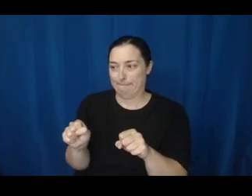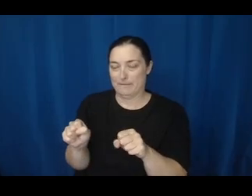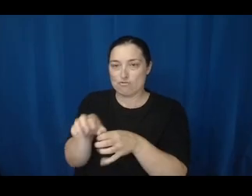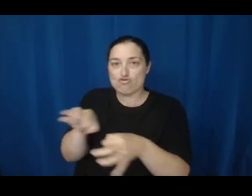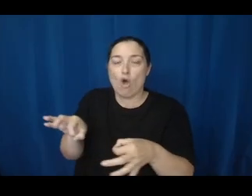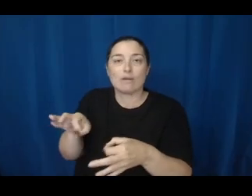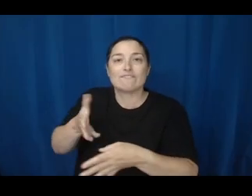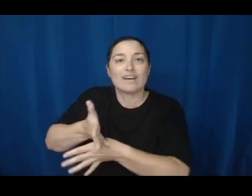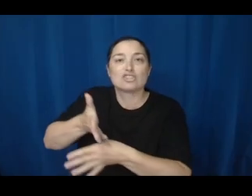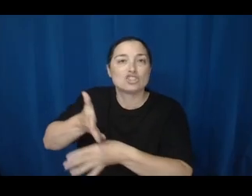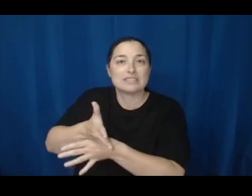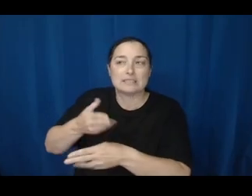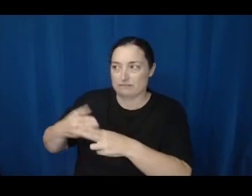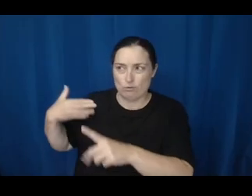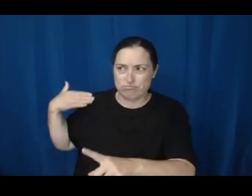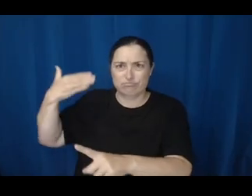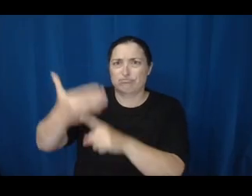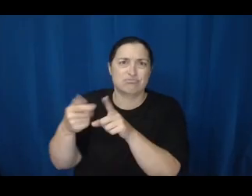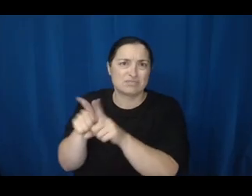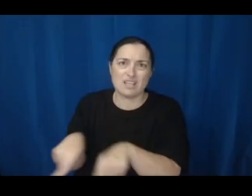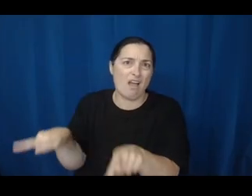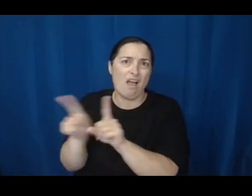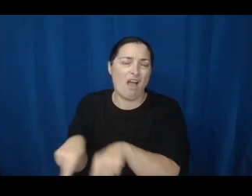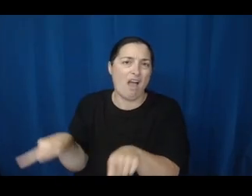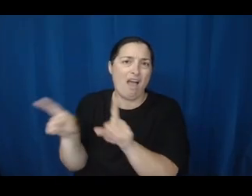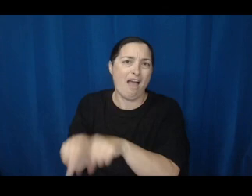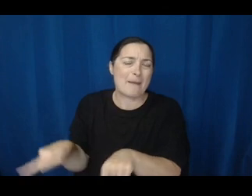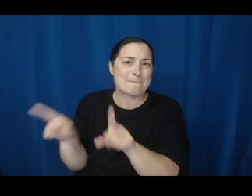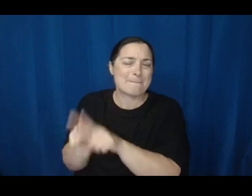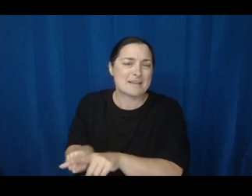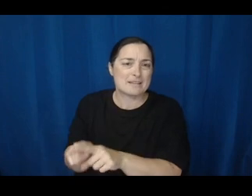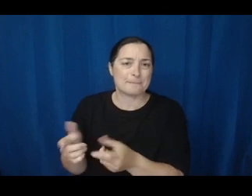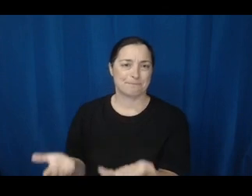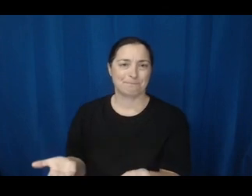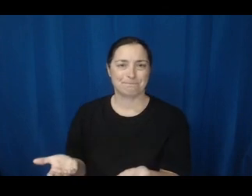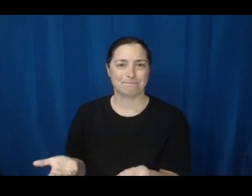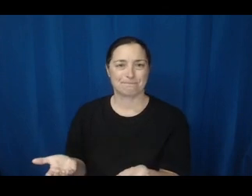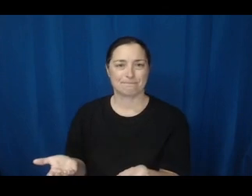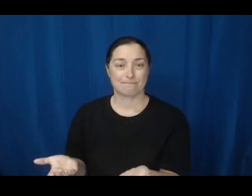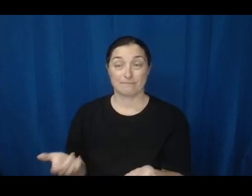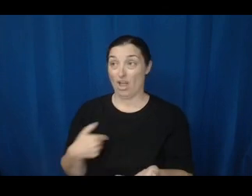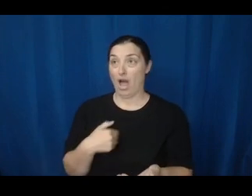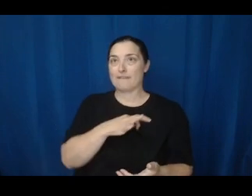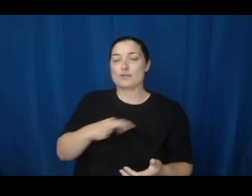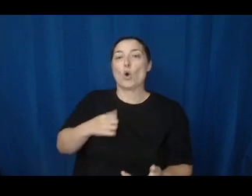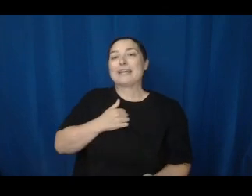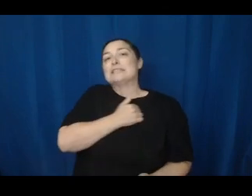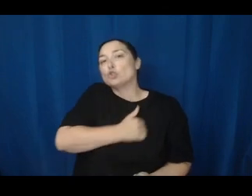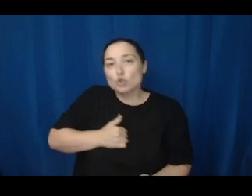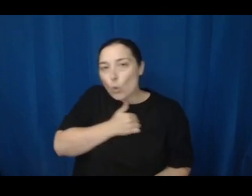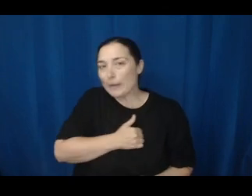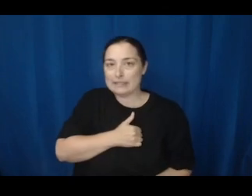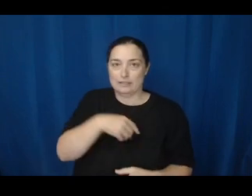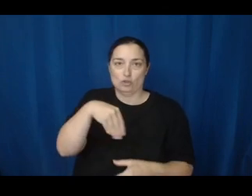for so long. And I don't think I have properly enjoyed the content or the style